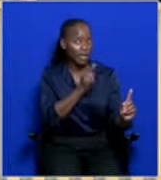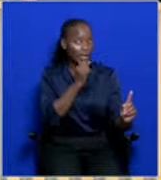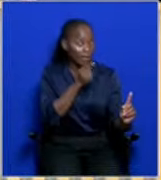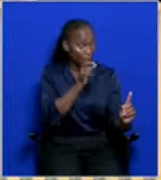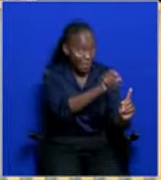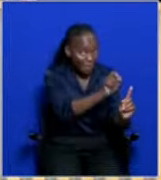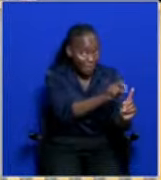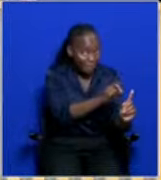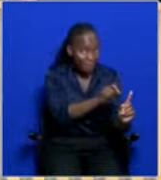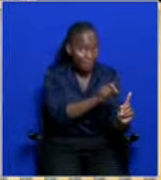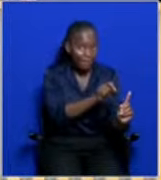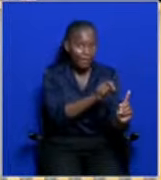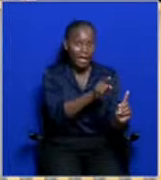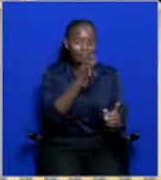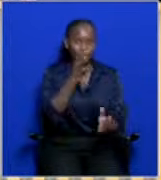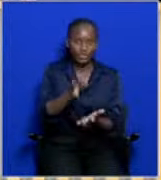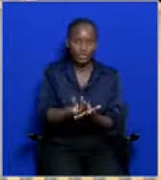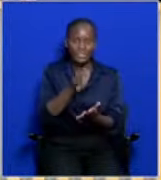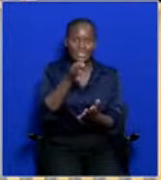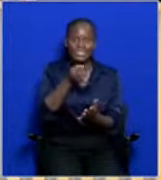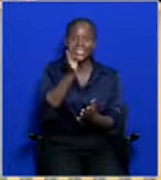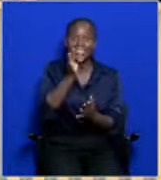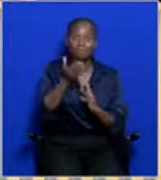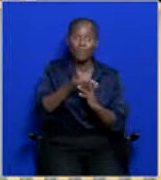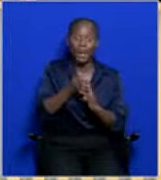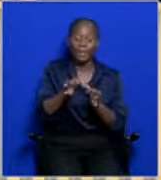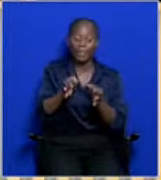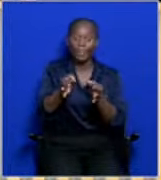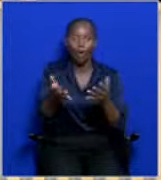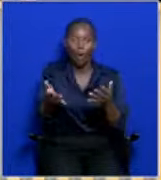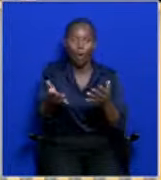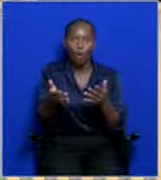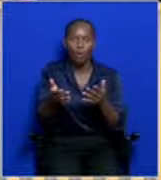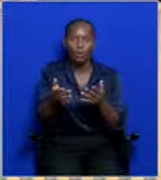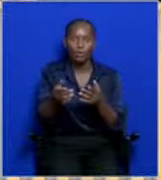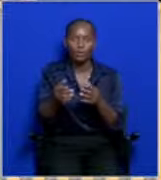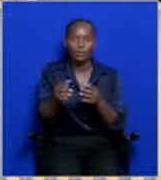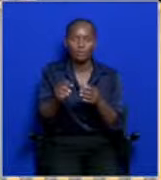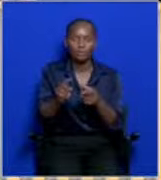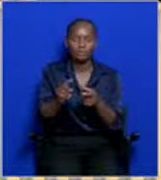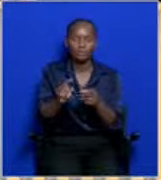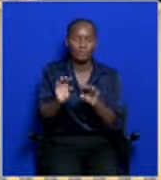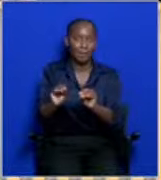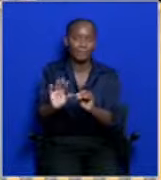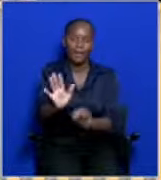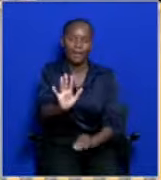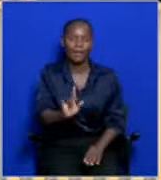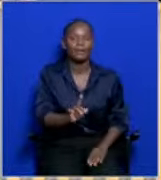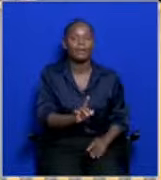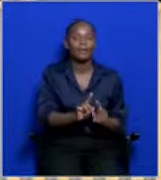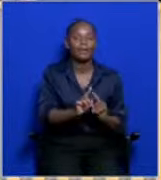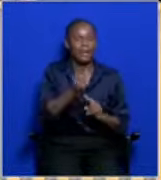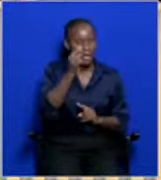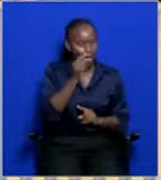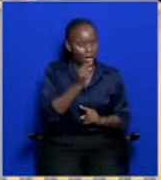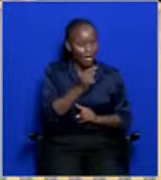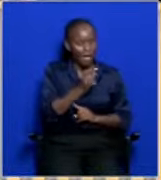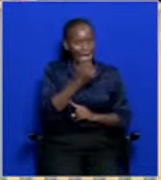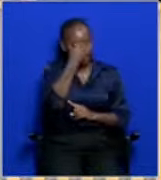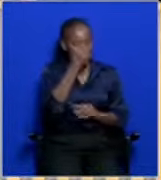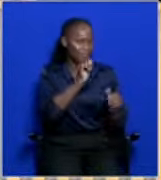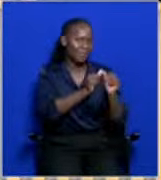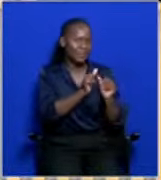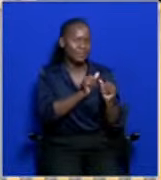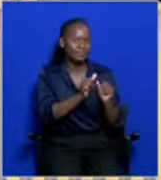no. No. I think we just, in fact, if it is okay, we can just wrap up then on the status of this case. No, I was